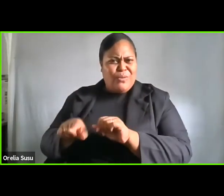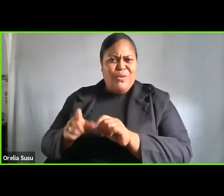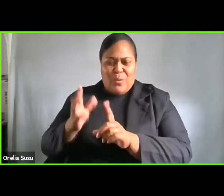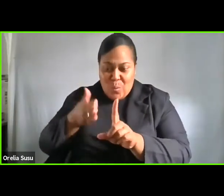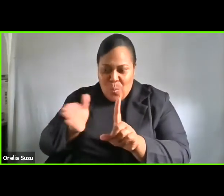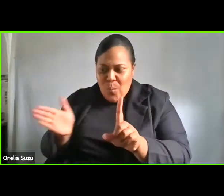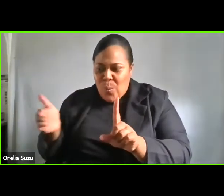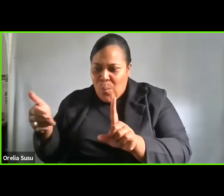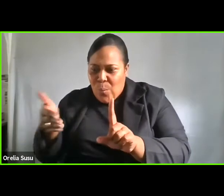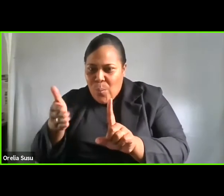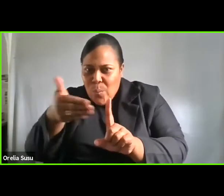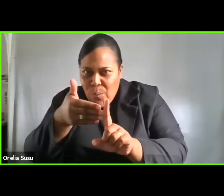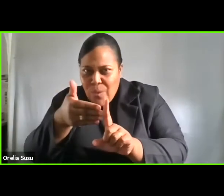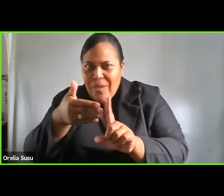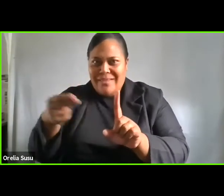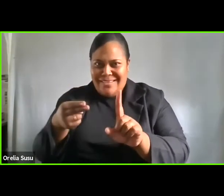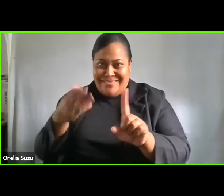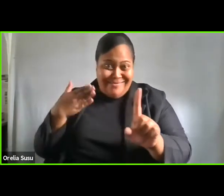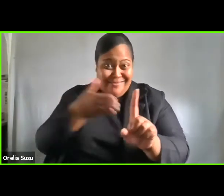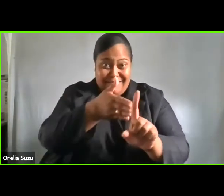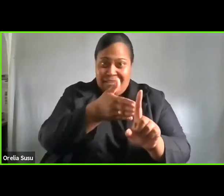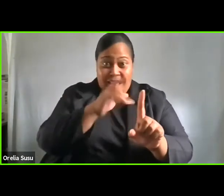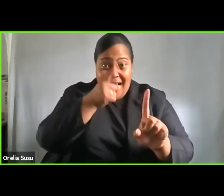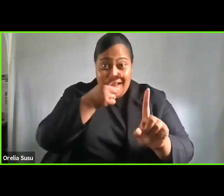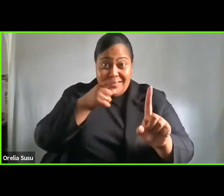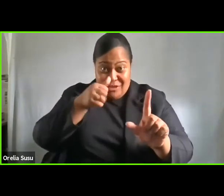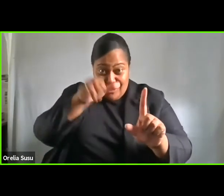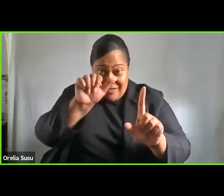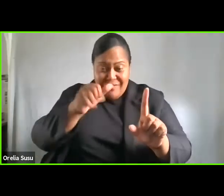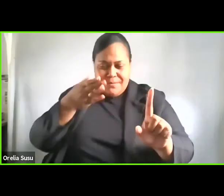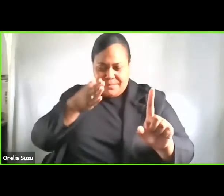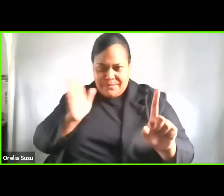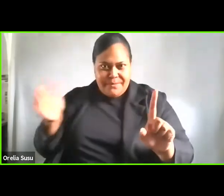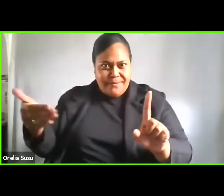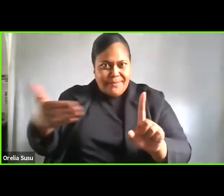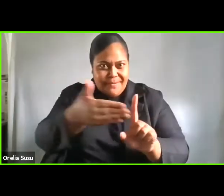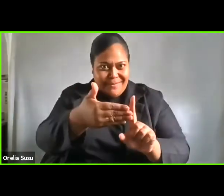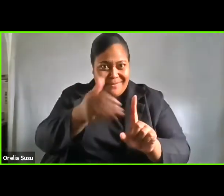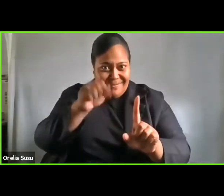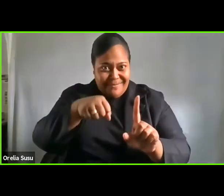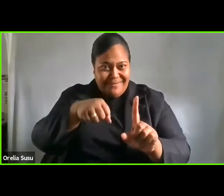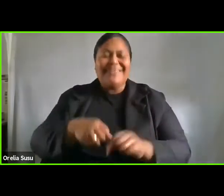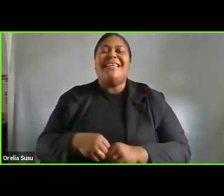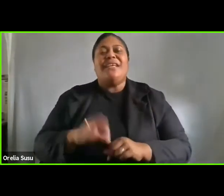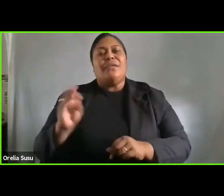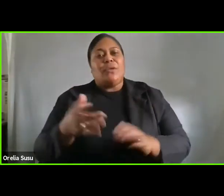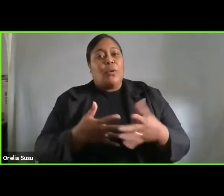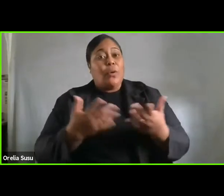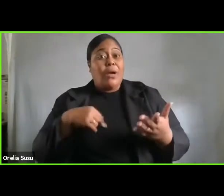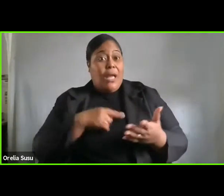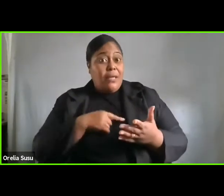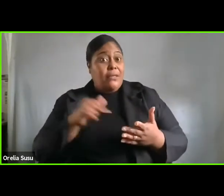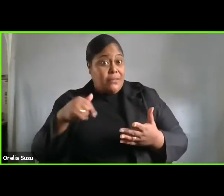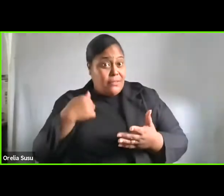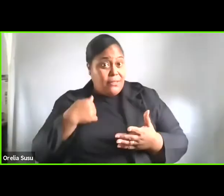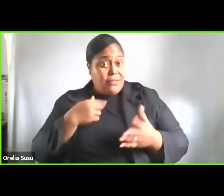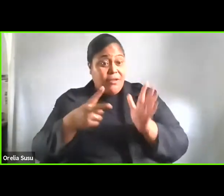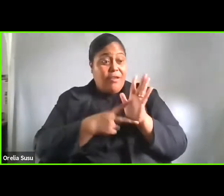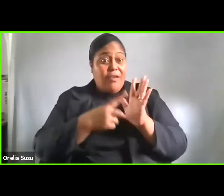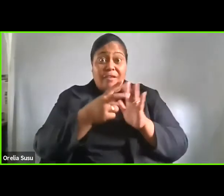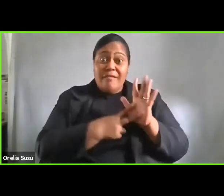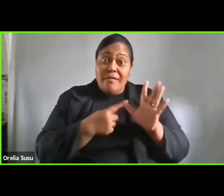move the work through the system but what diva does the main thing we do is we never compromise what is at the heart